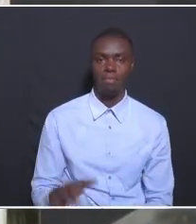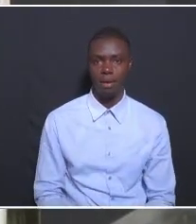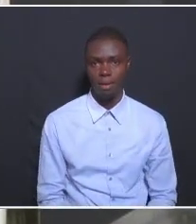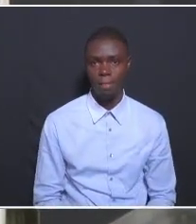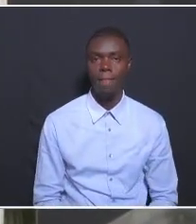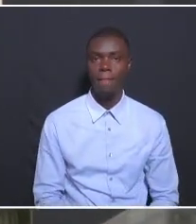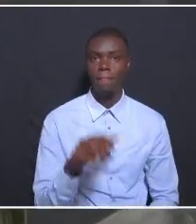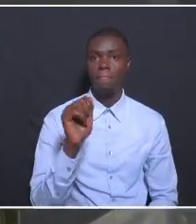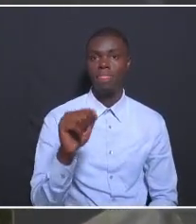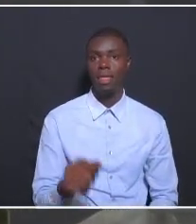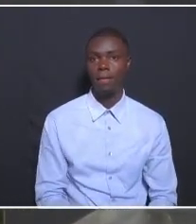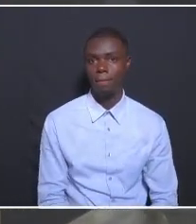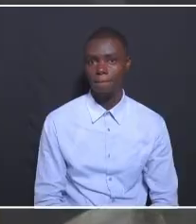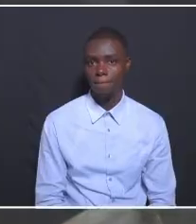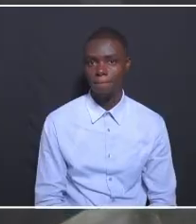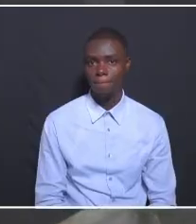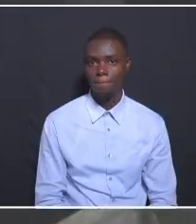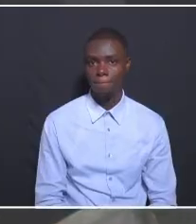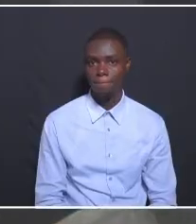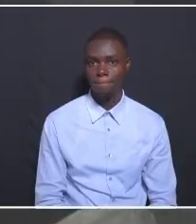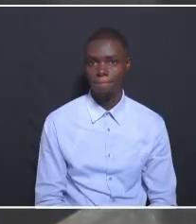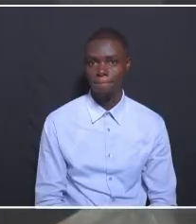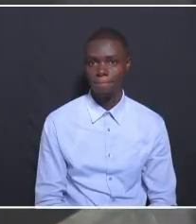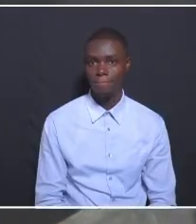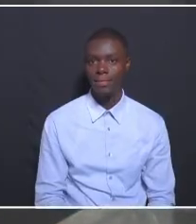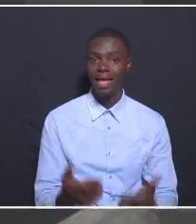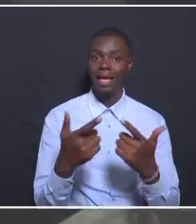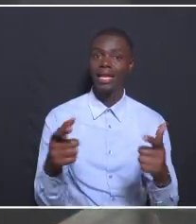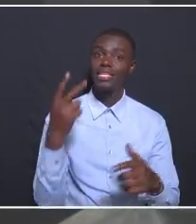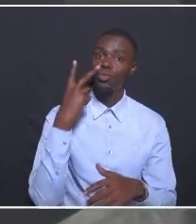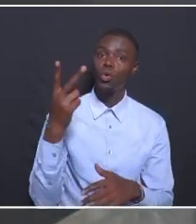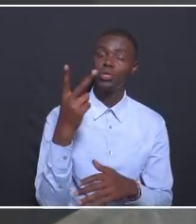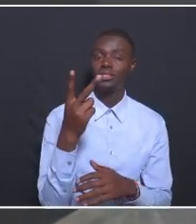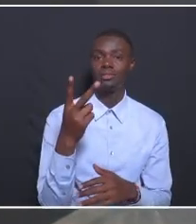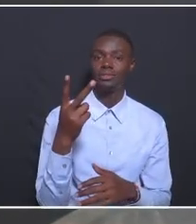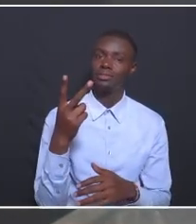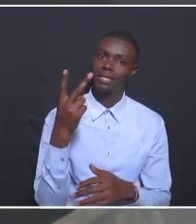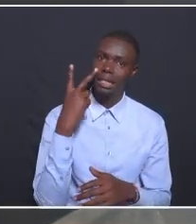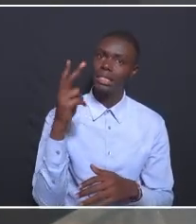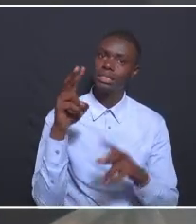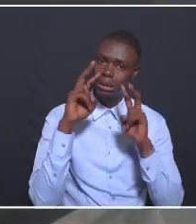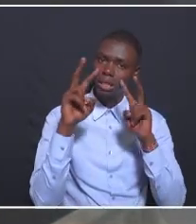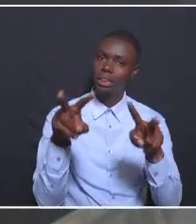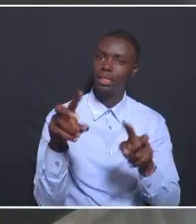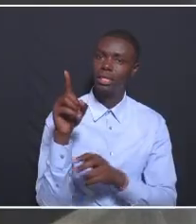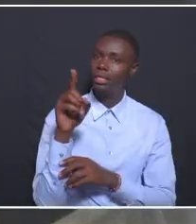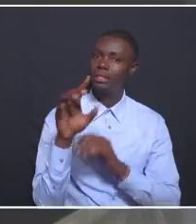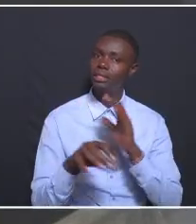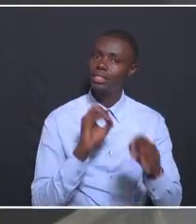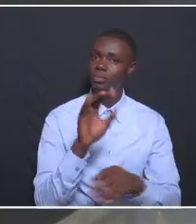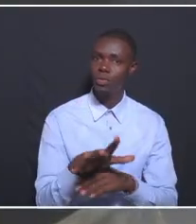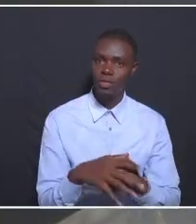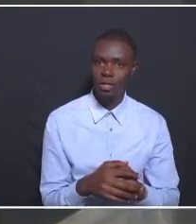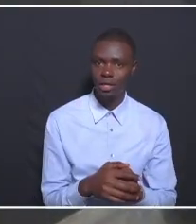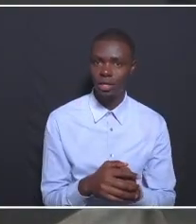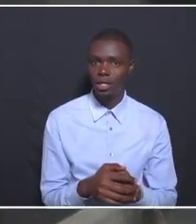Yeah, sorry. Let's watch these things, okay? I'm keeping tabs on who is not lifting their